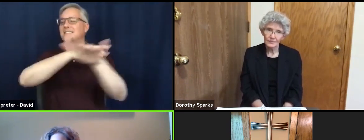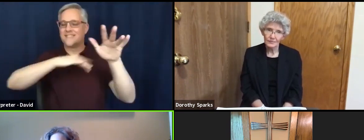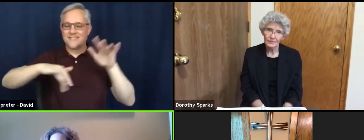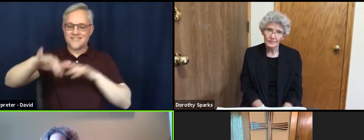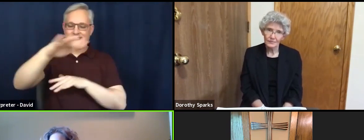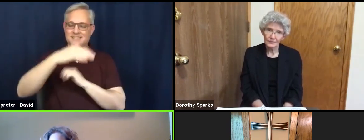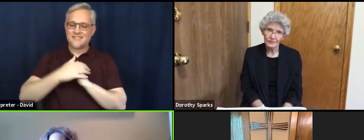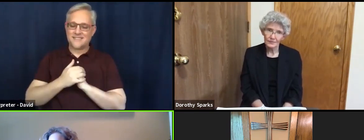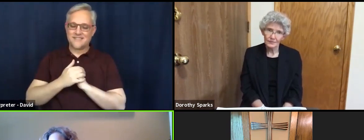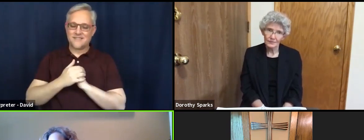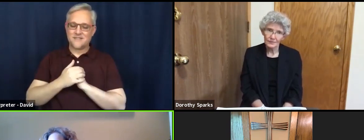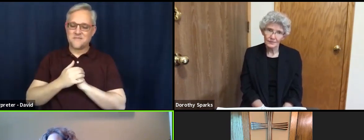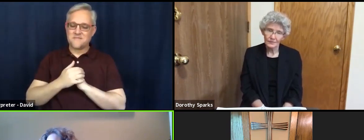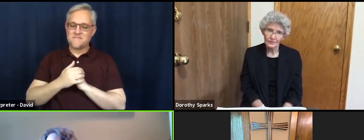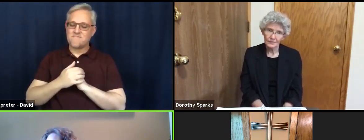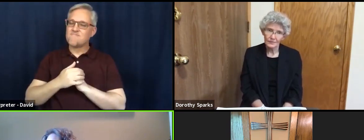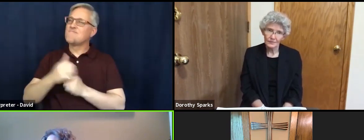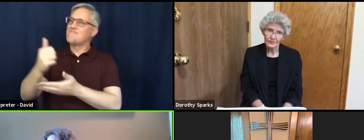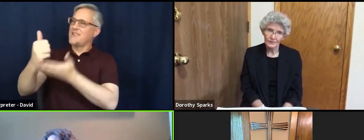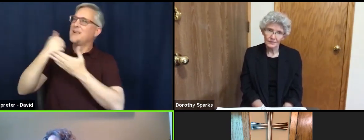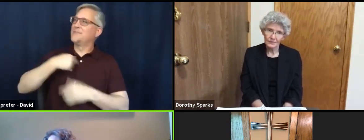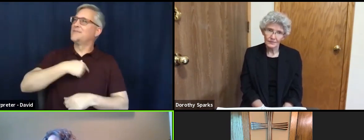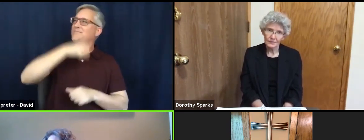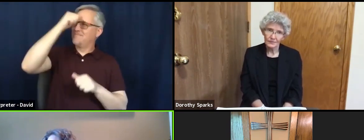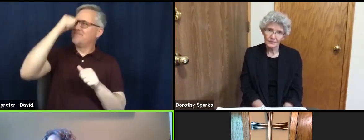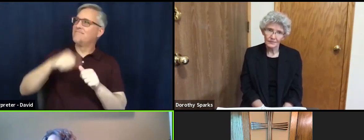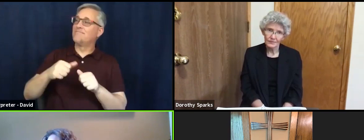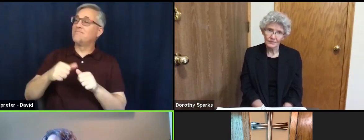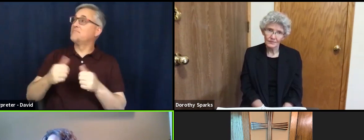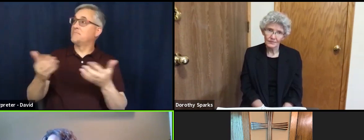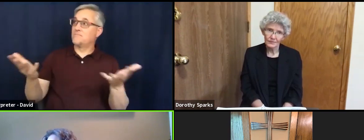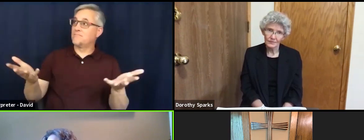Remind us that you are always present,